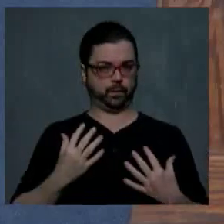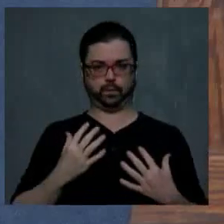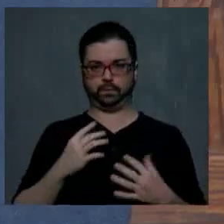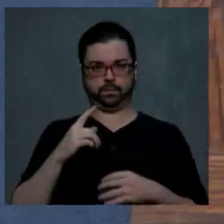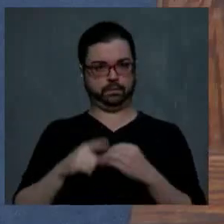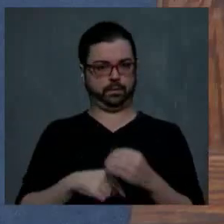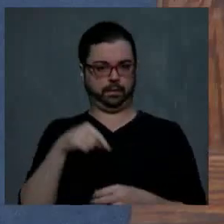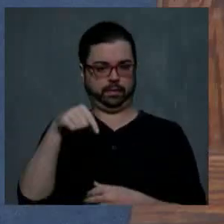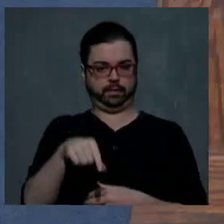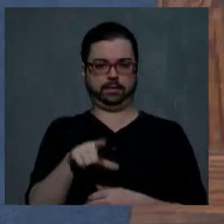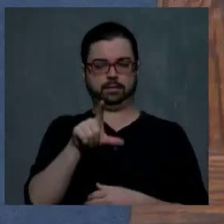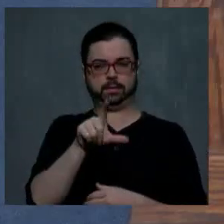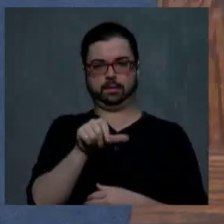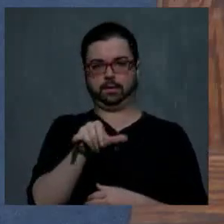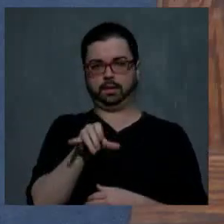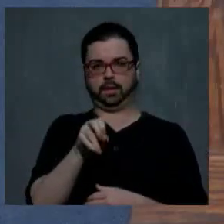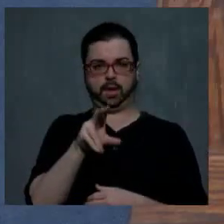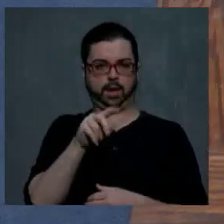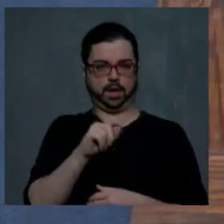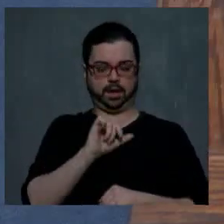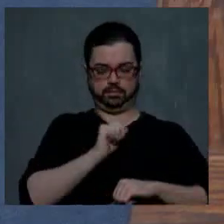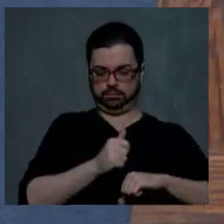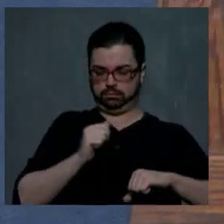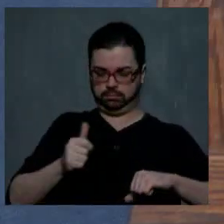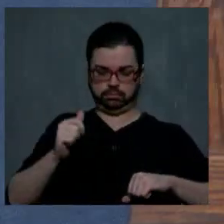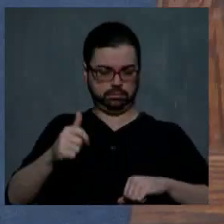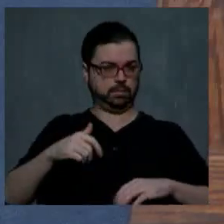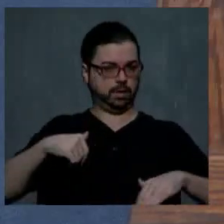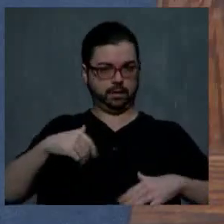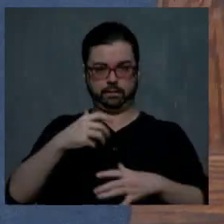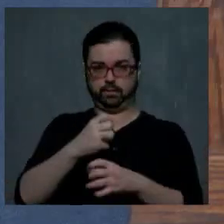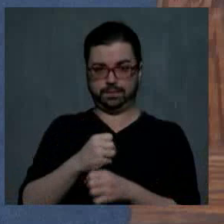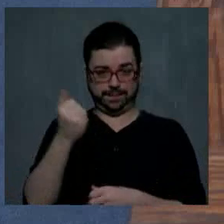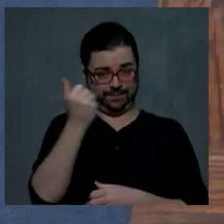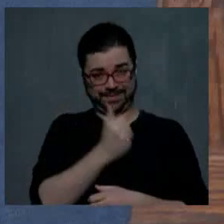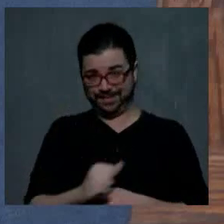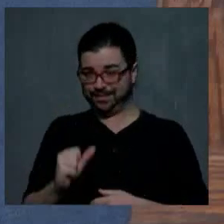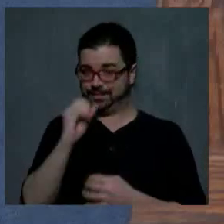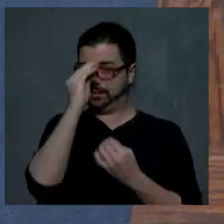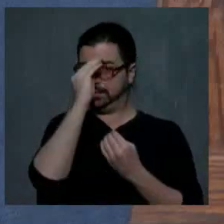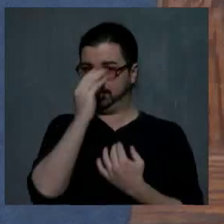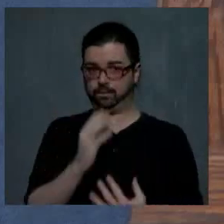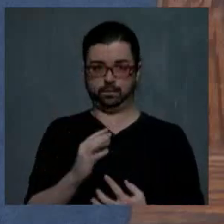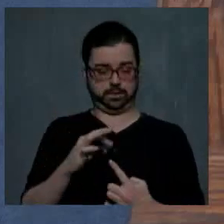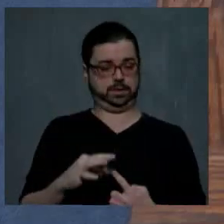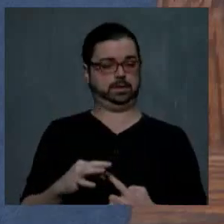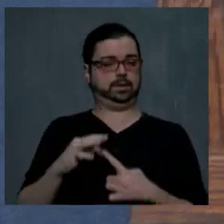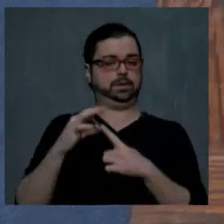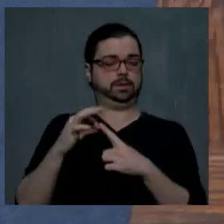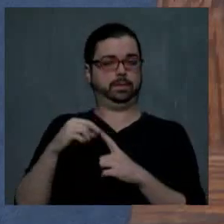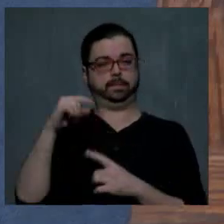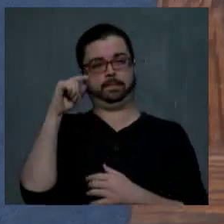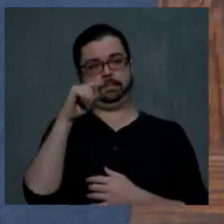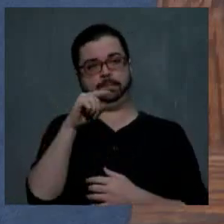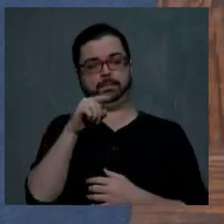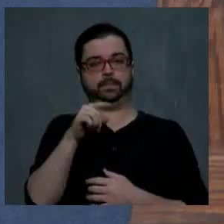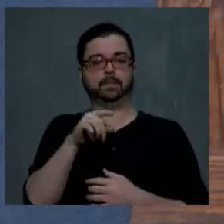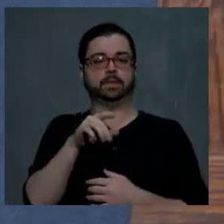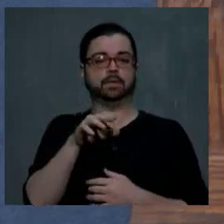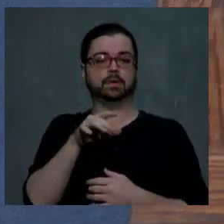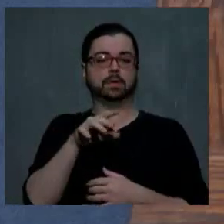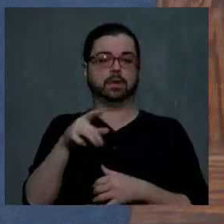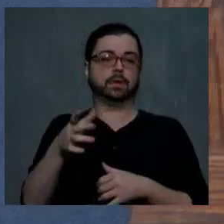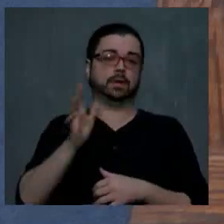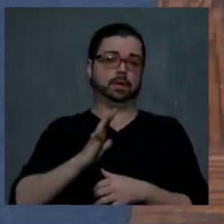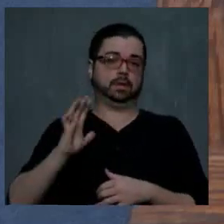this layout. I have not received any information of it other than from the son of the